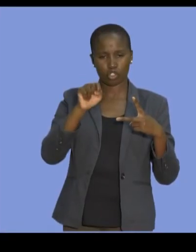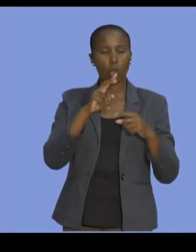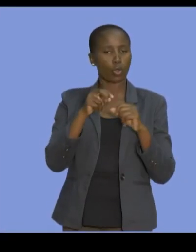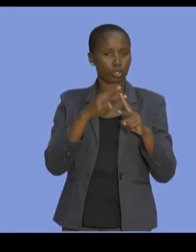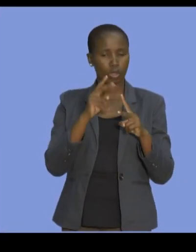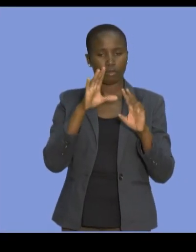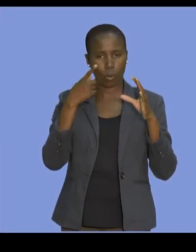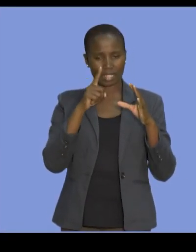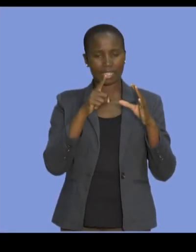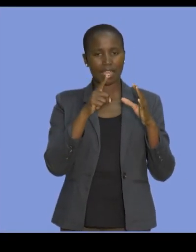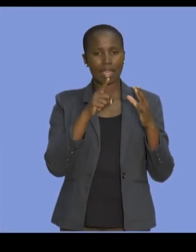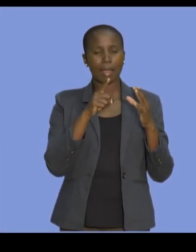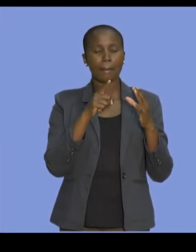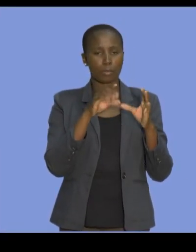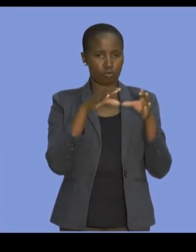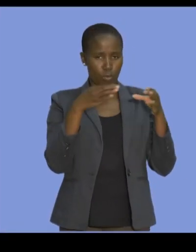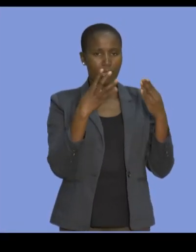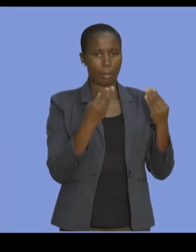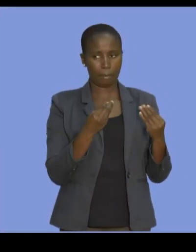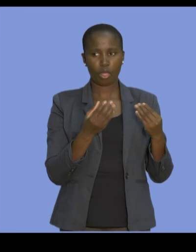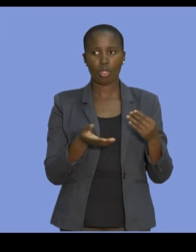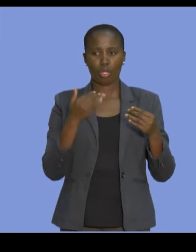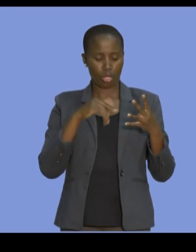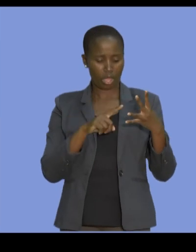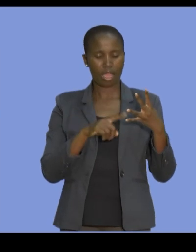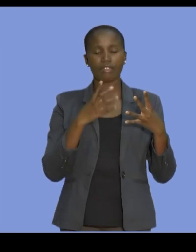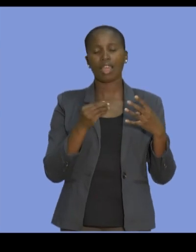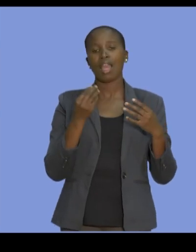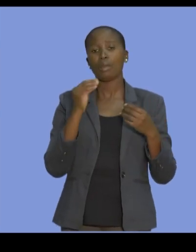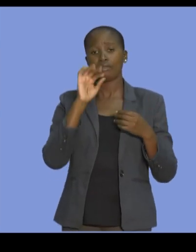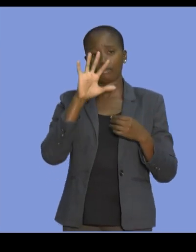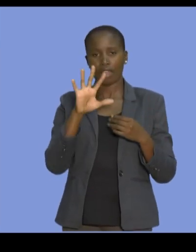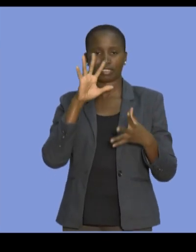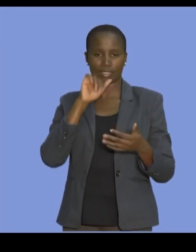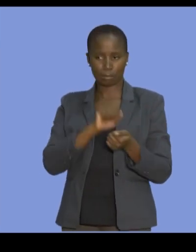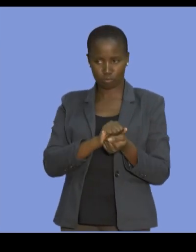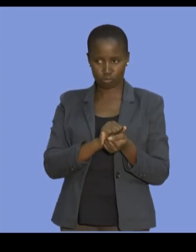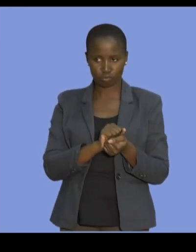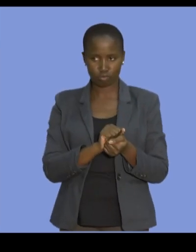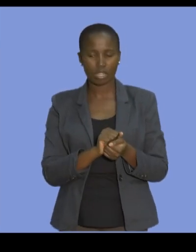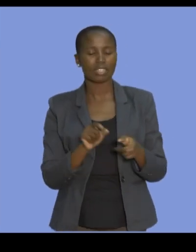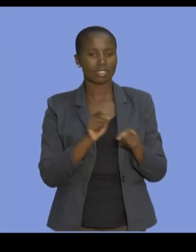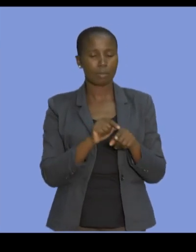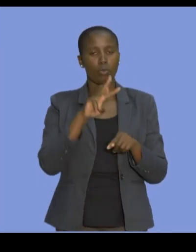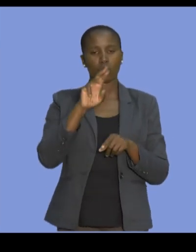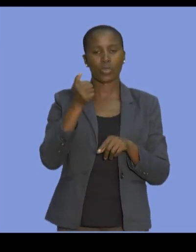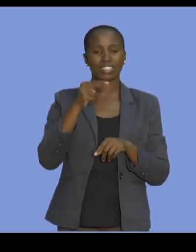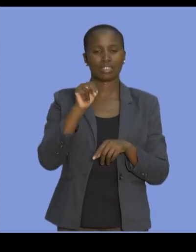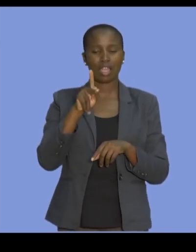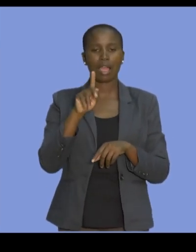Then under, we looked at the 5-number summary, which links to the whisker plot, and the measure of dispersion